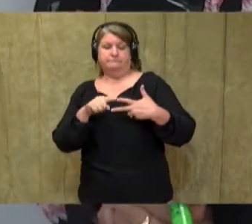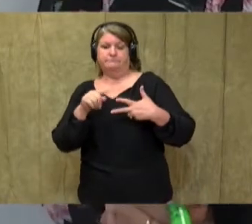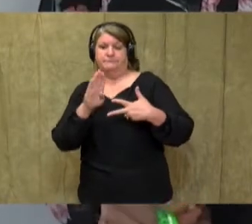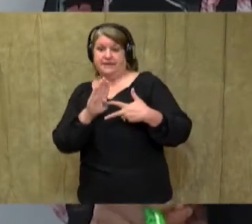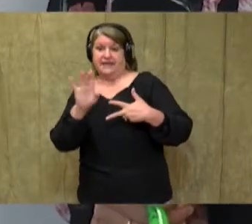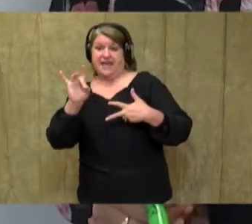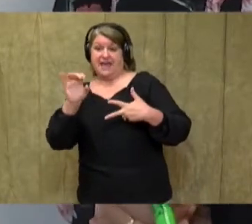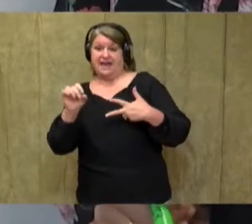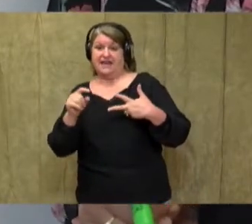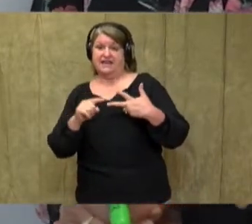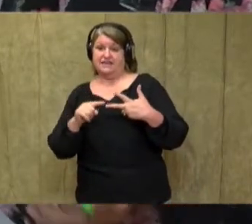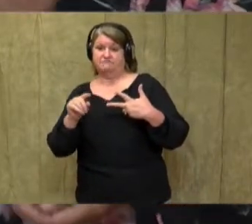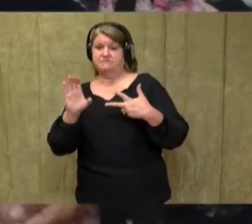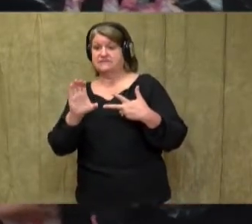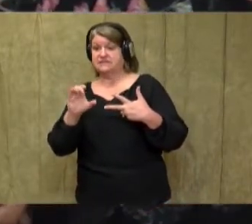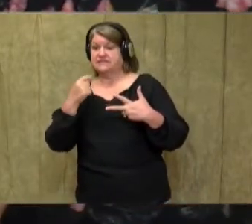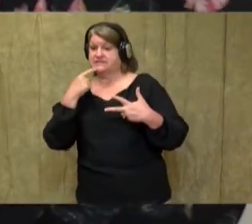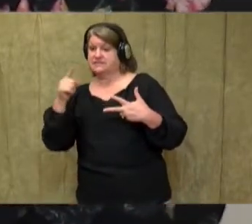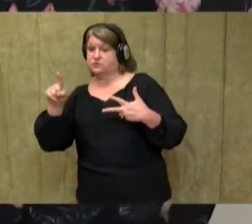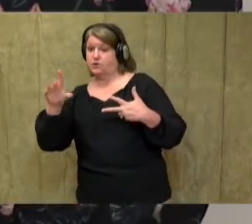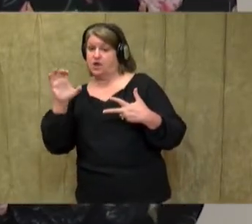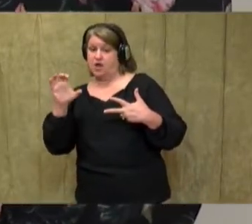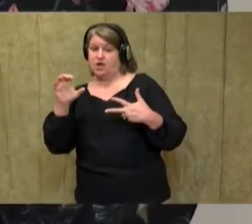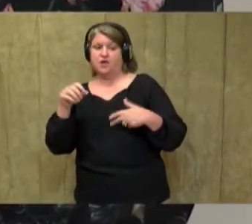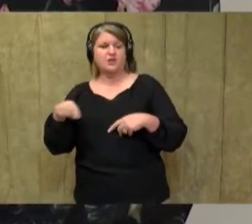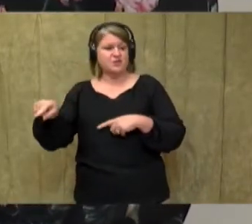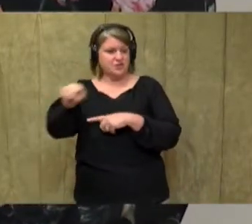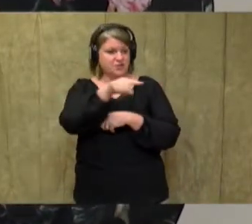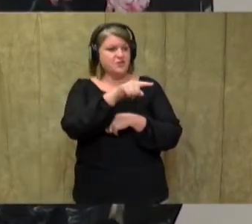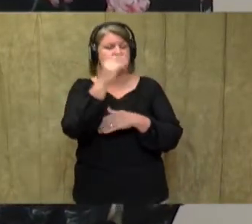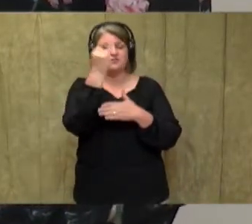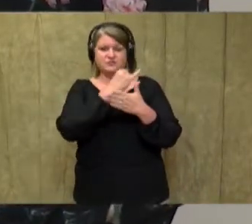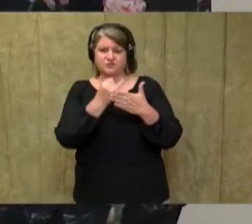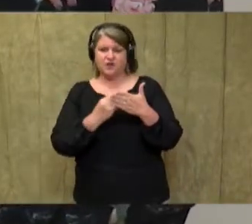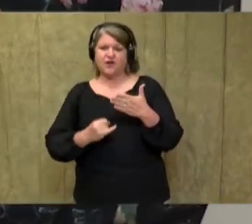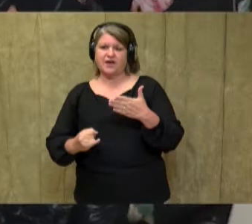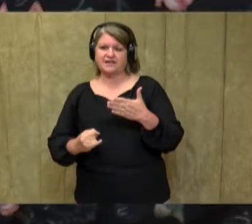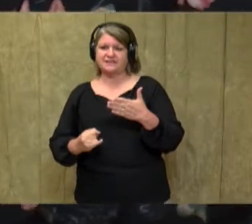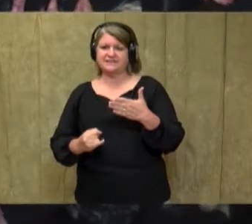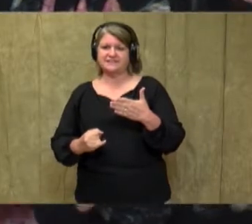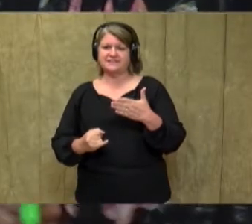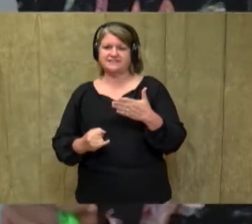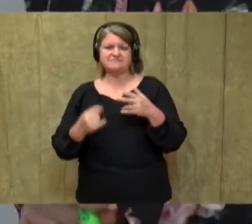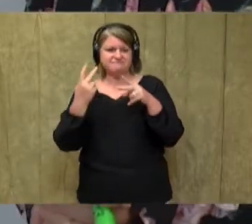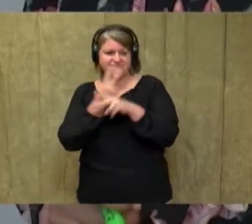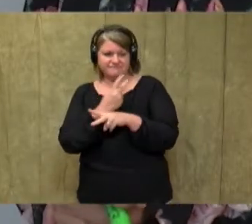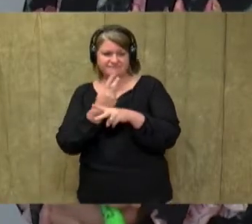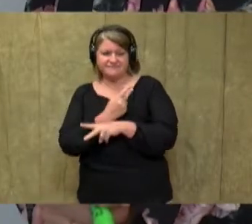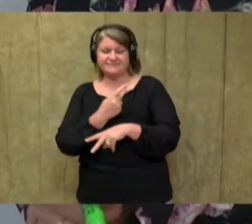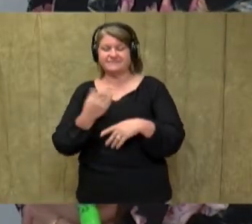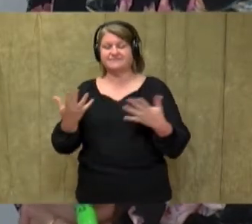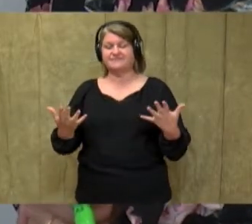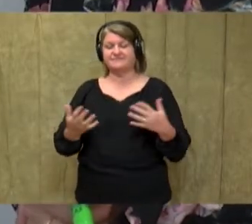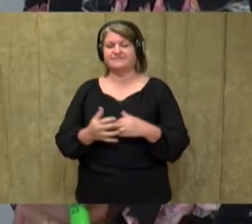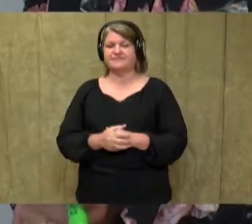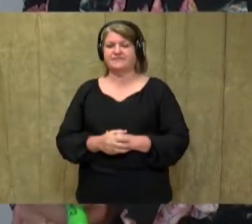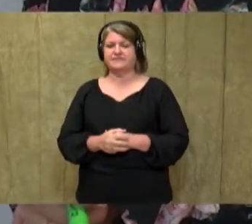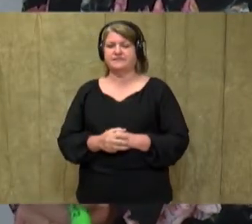100. Why don't you draw it out and see what you get?